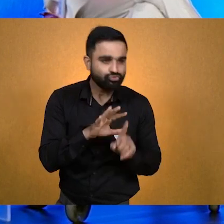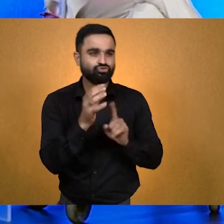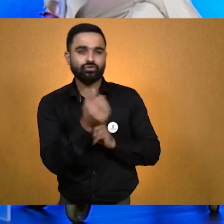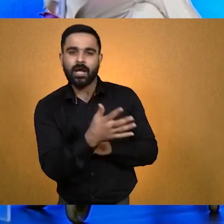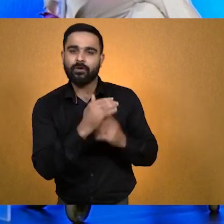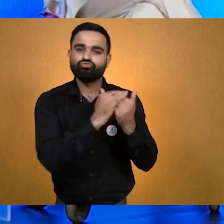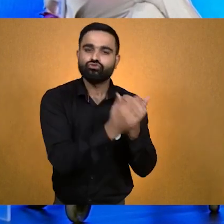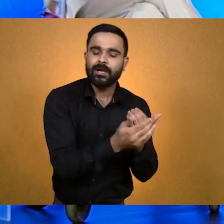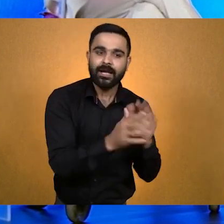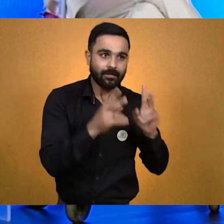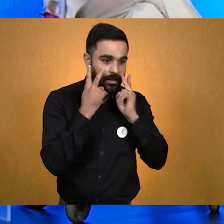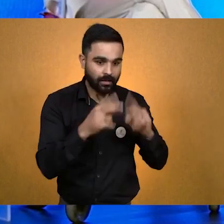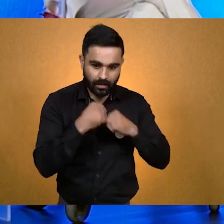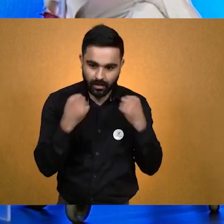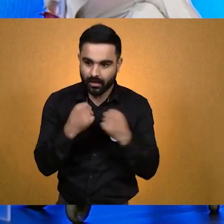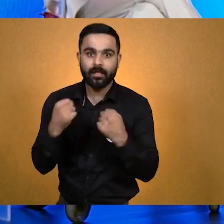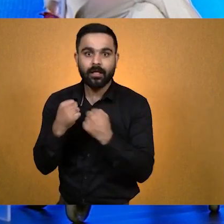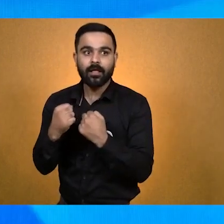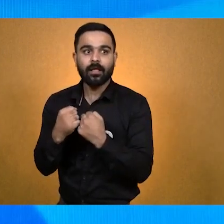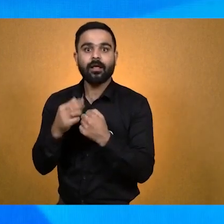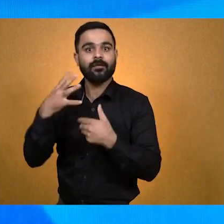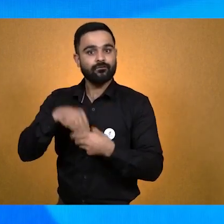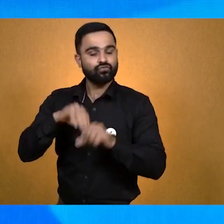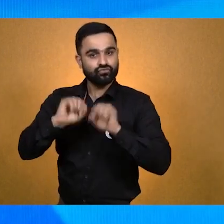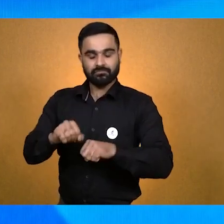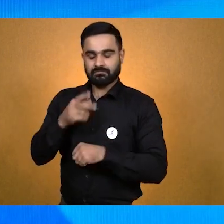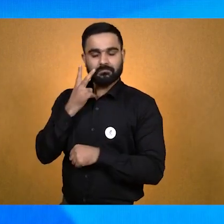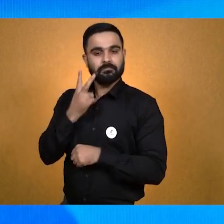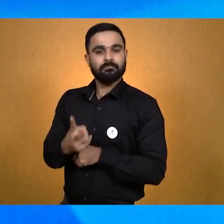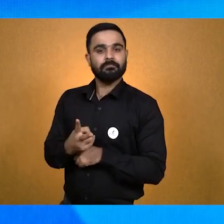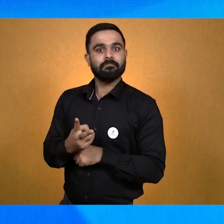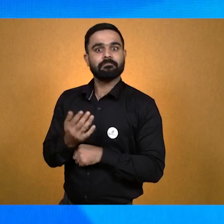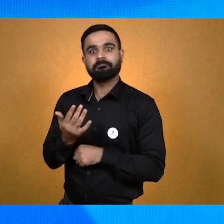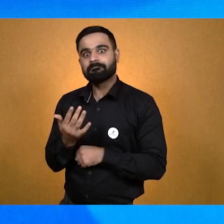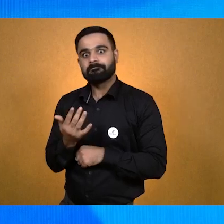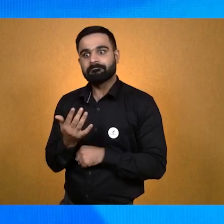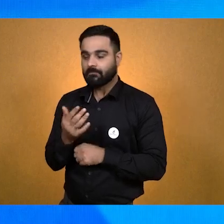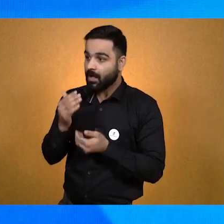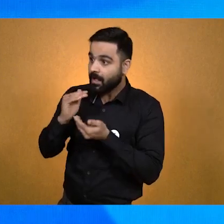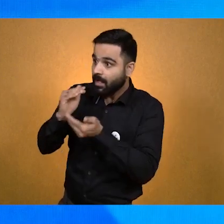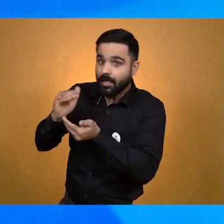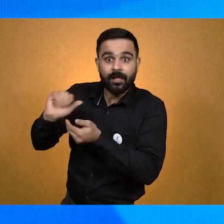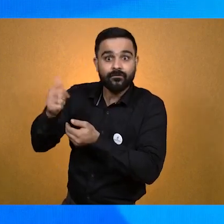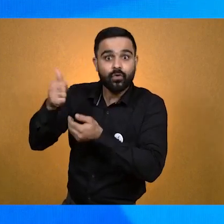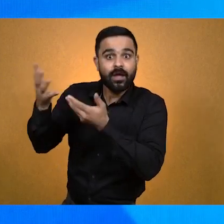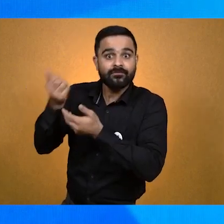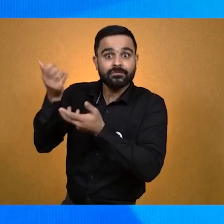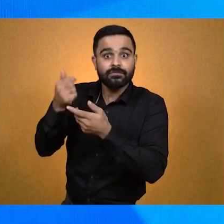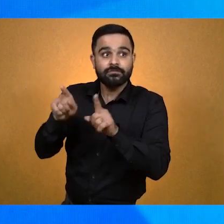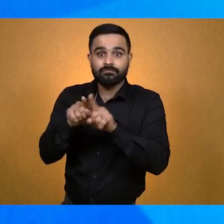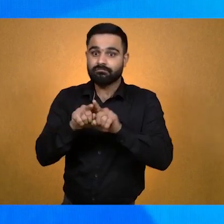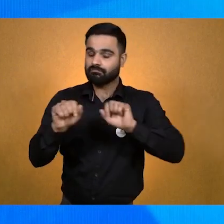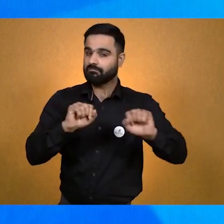sympathy. They see them in action, they see them active, they see them winning medals,